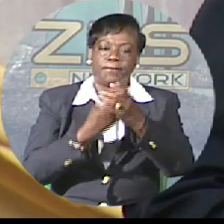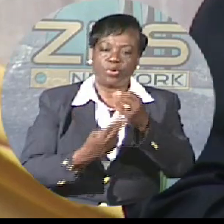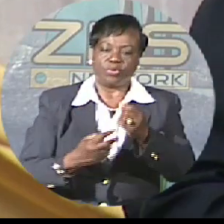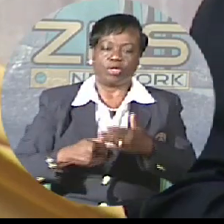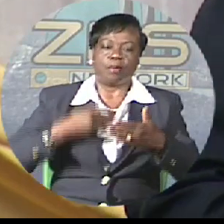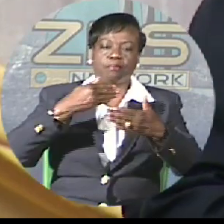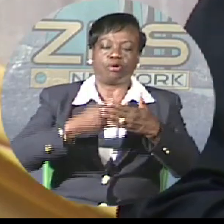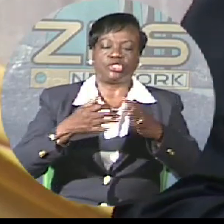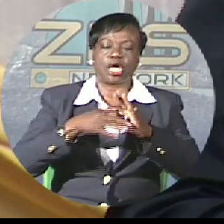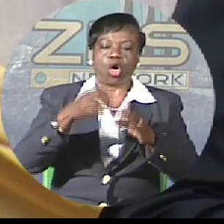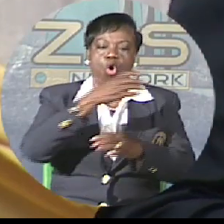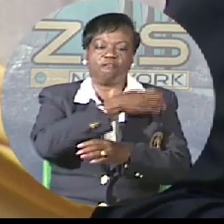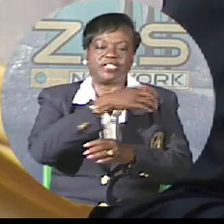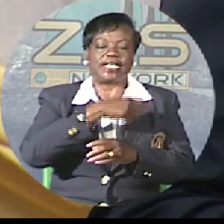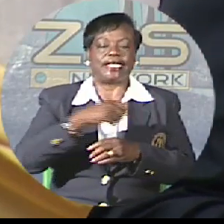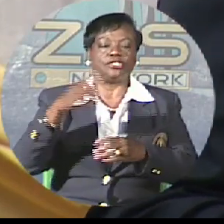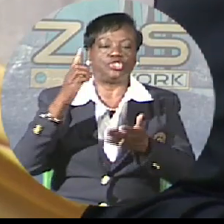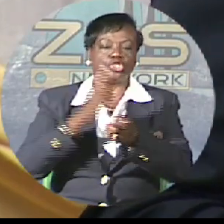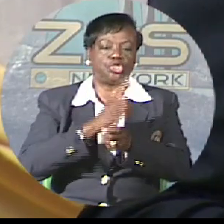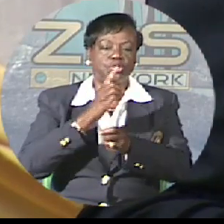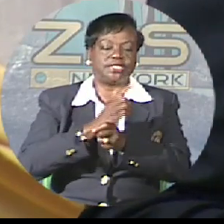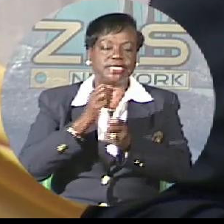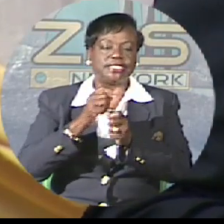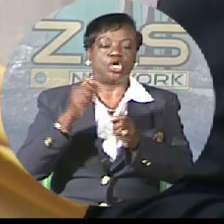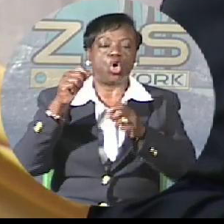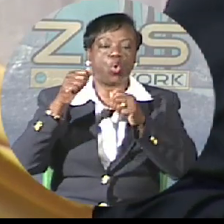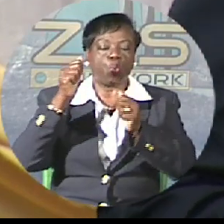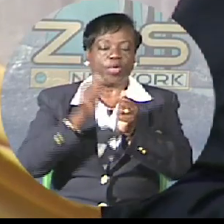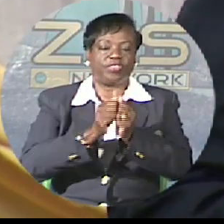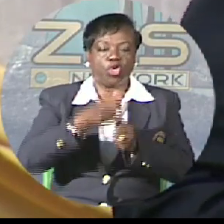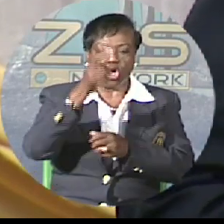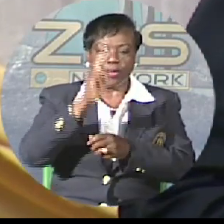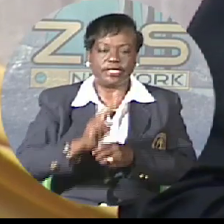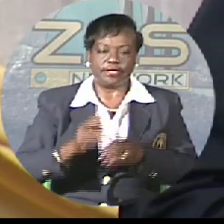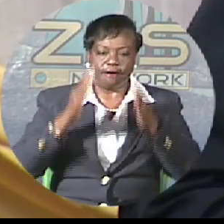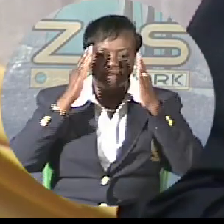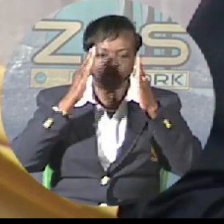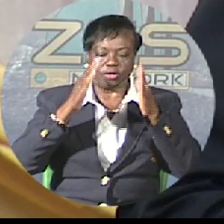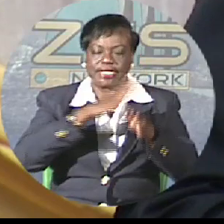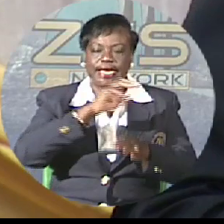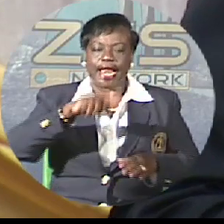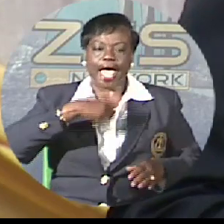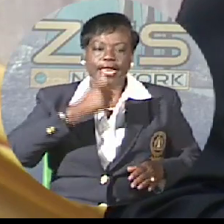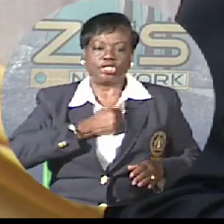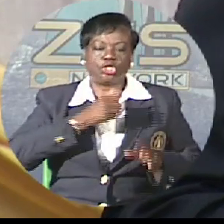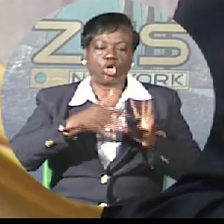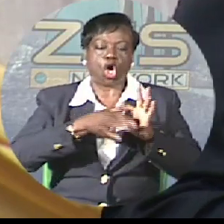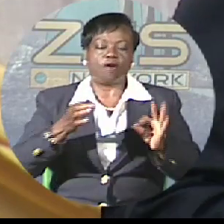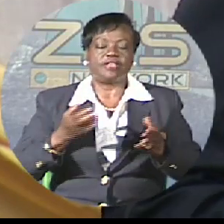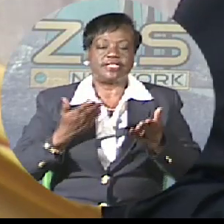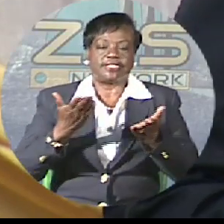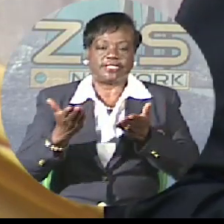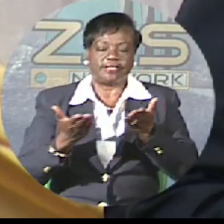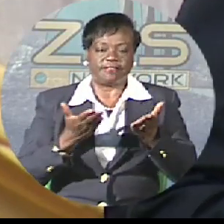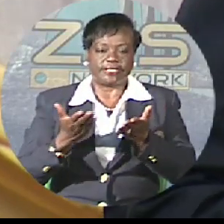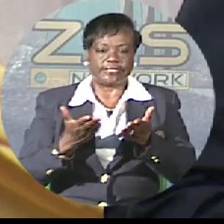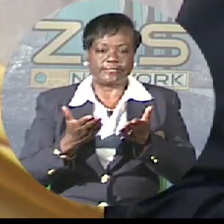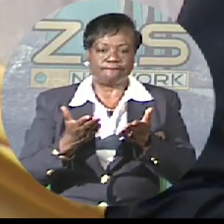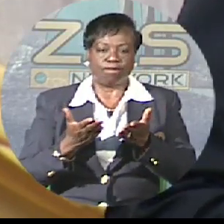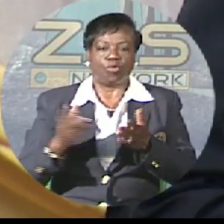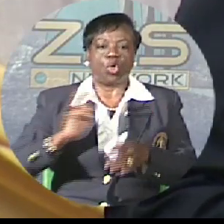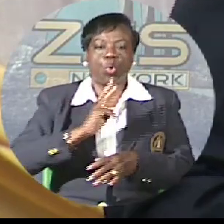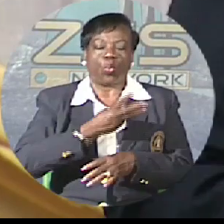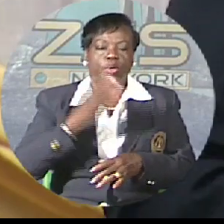duties with humility, focus, and an attitude of service. We must